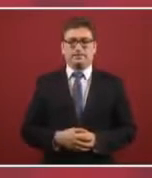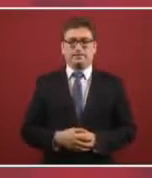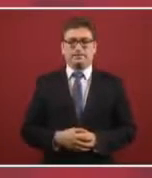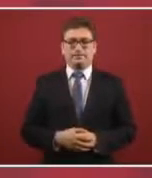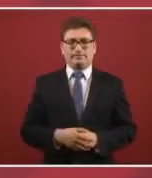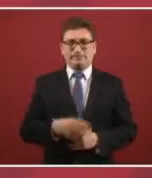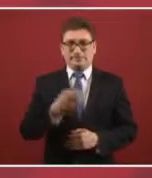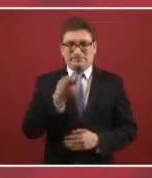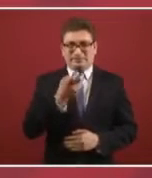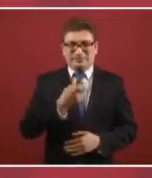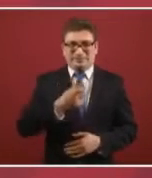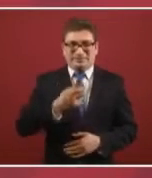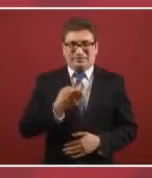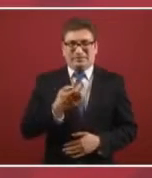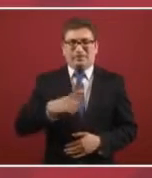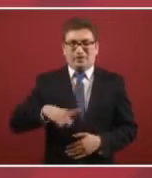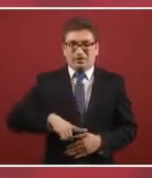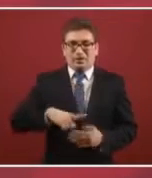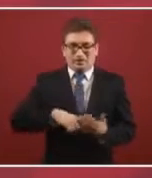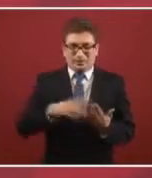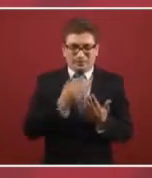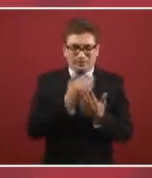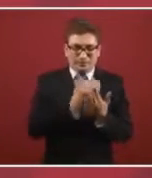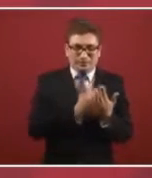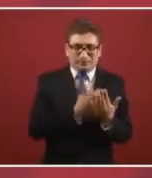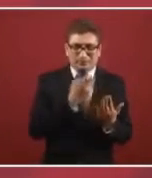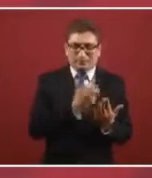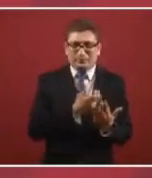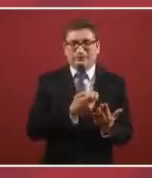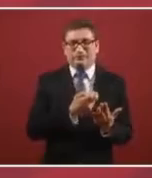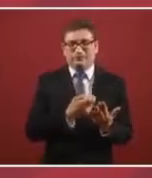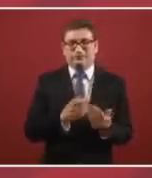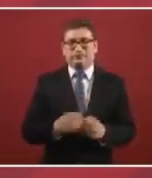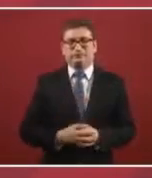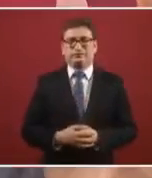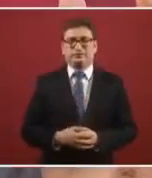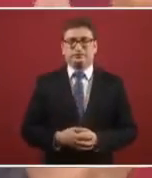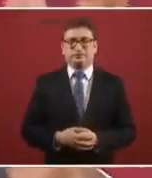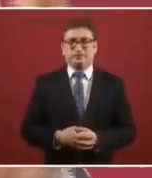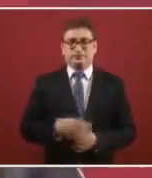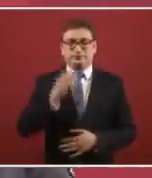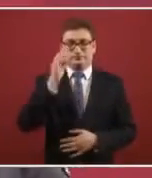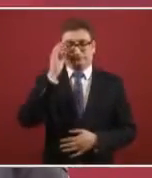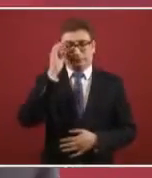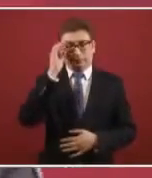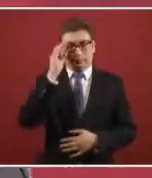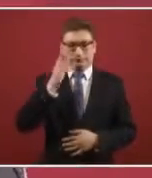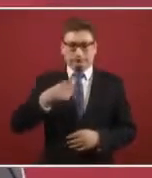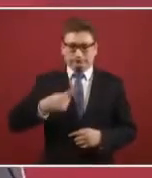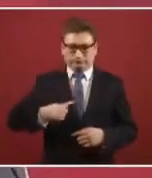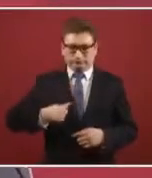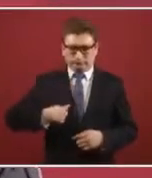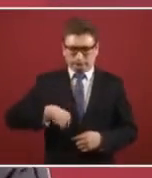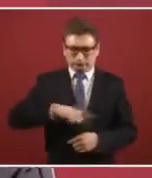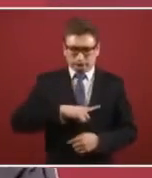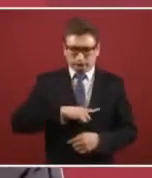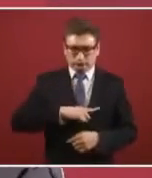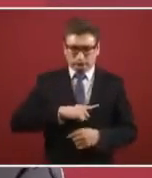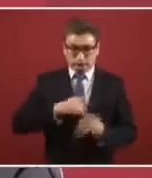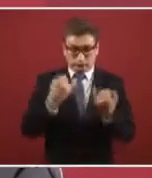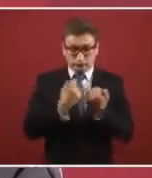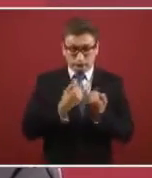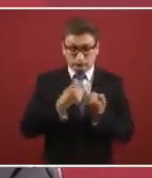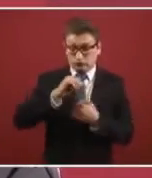En esa agenda. In that agenda, Entonces, nosotros ya no vamos a So seguir then we are